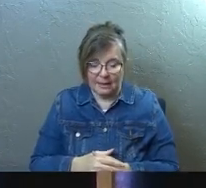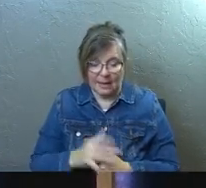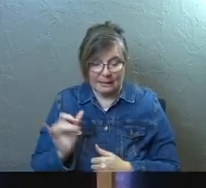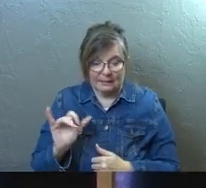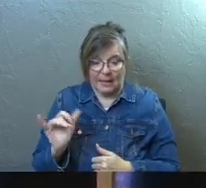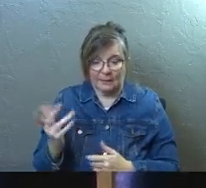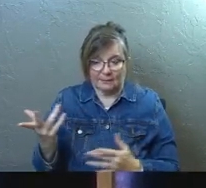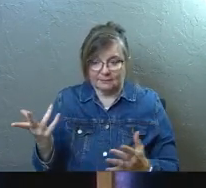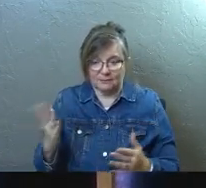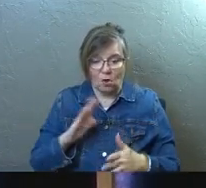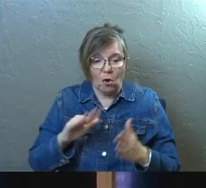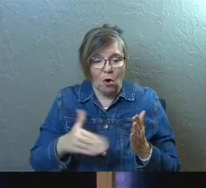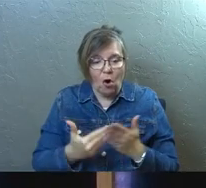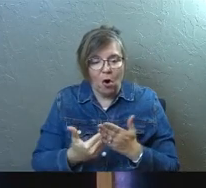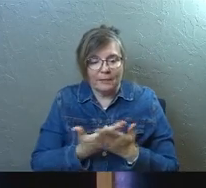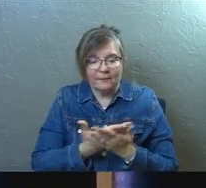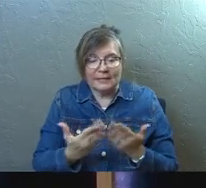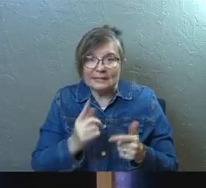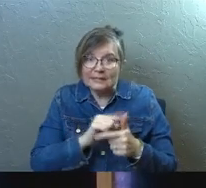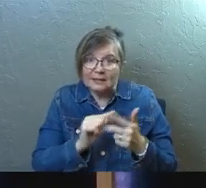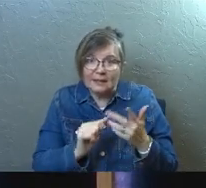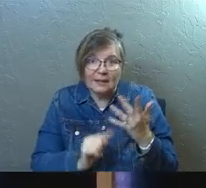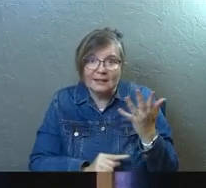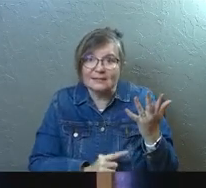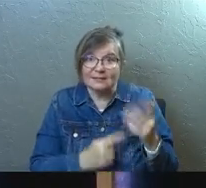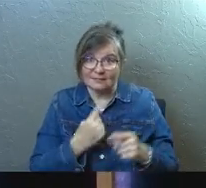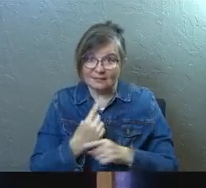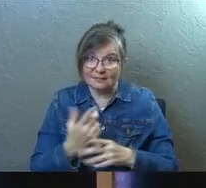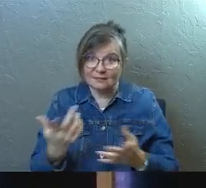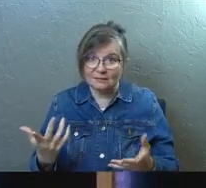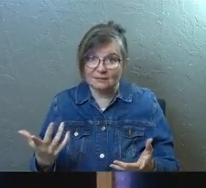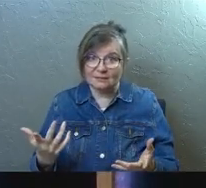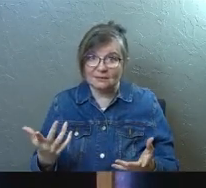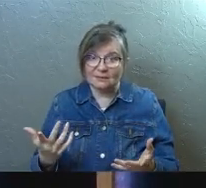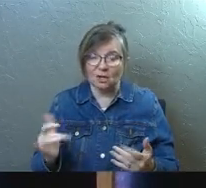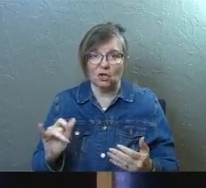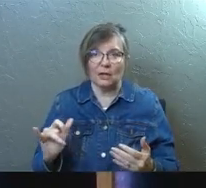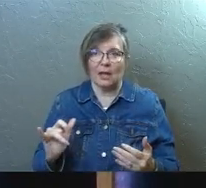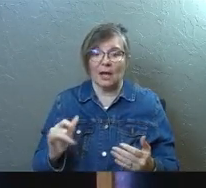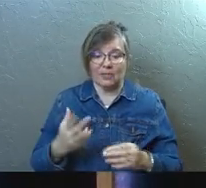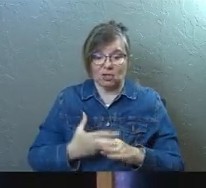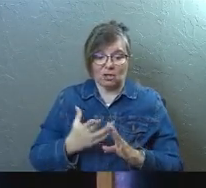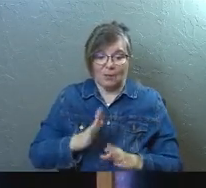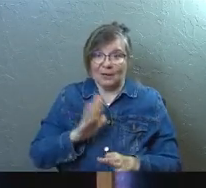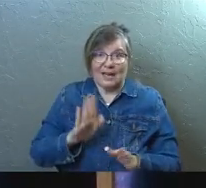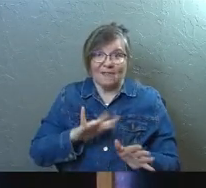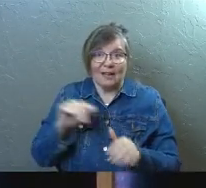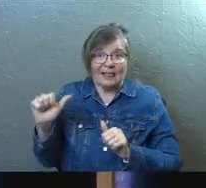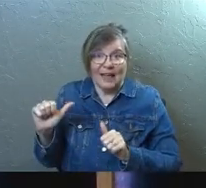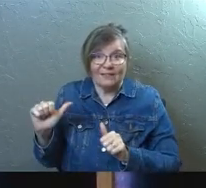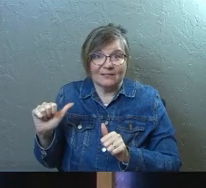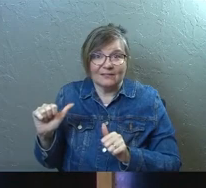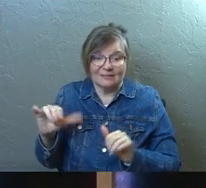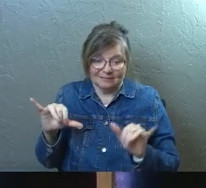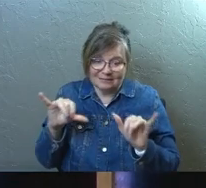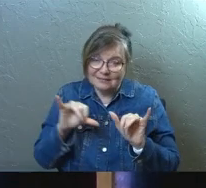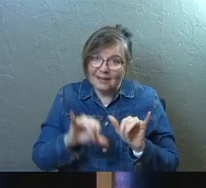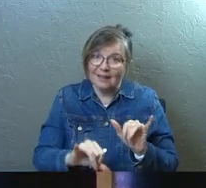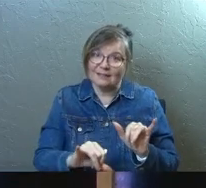And it's just like, all of these things, right? And you're like, the shepherd never left me.